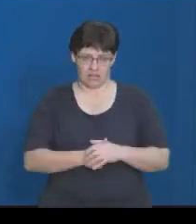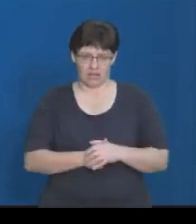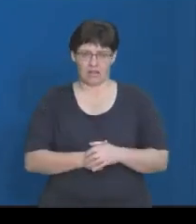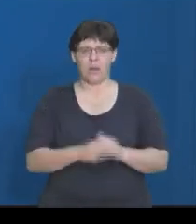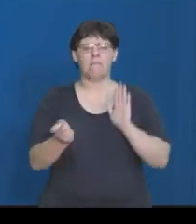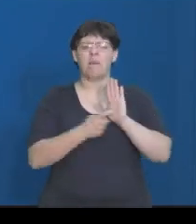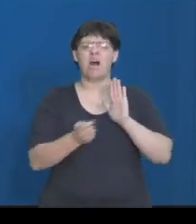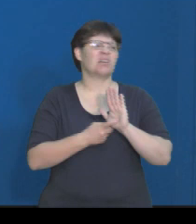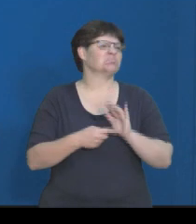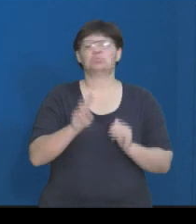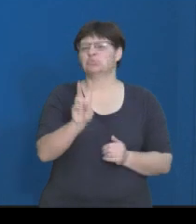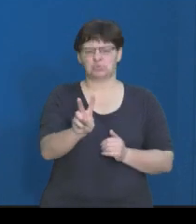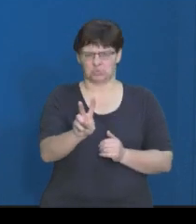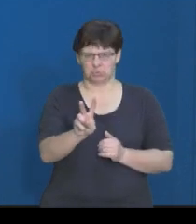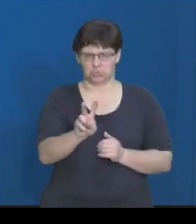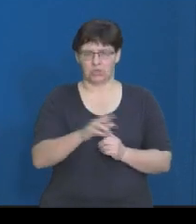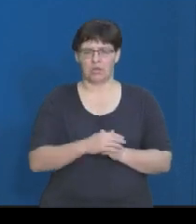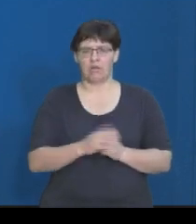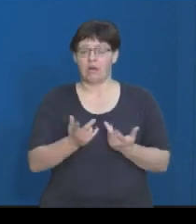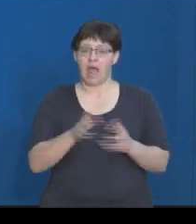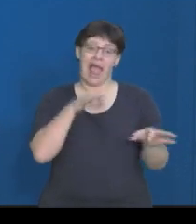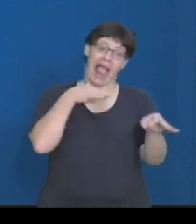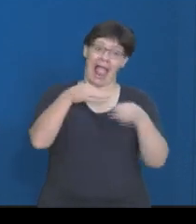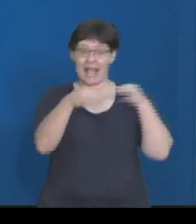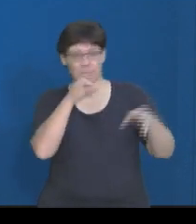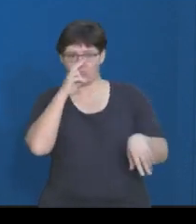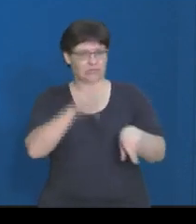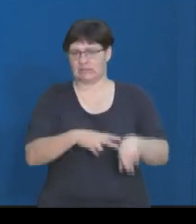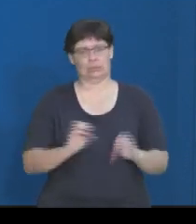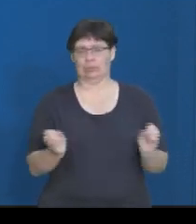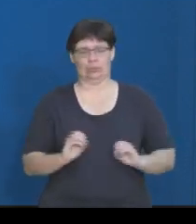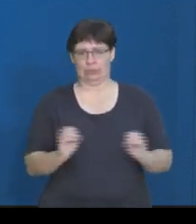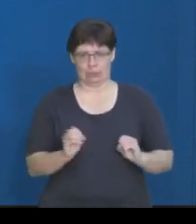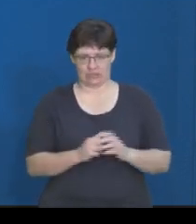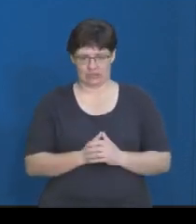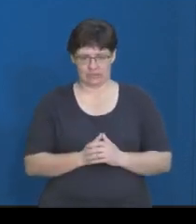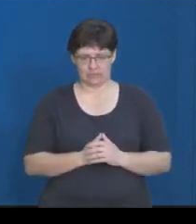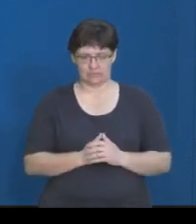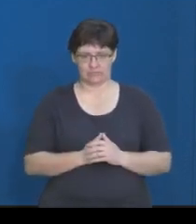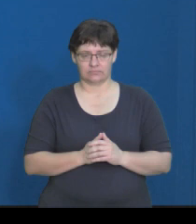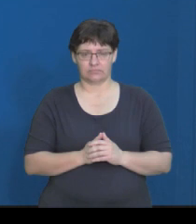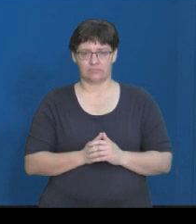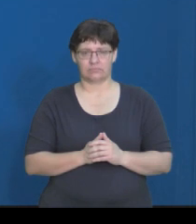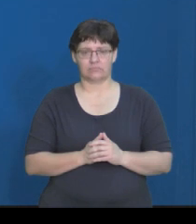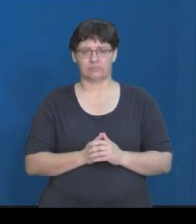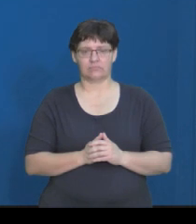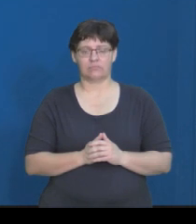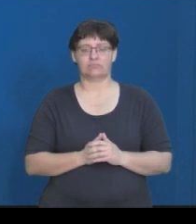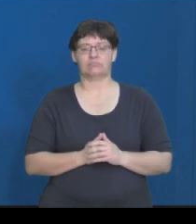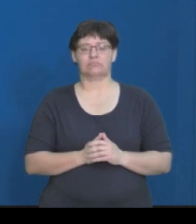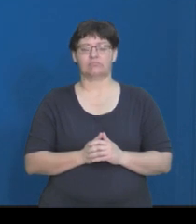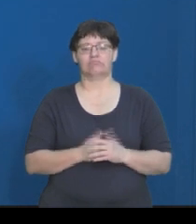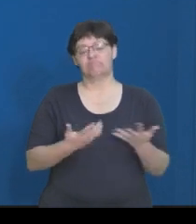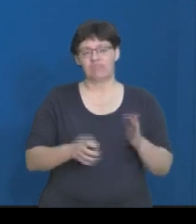2 marks in the exam. There is no explanation that is required for these questions. right?